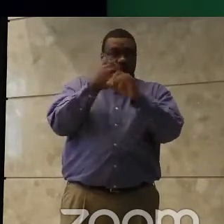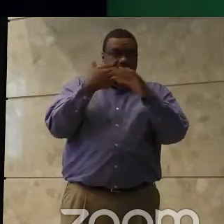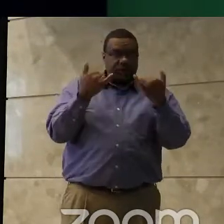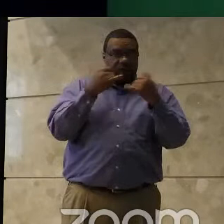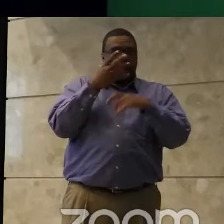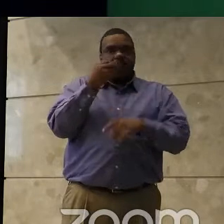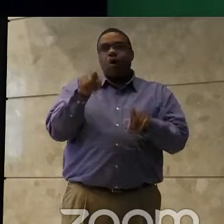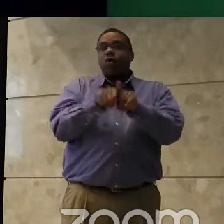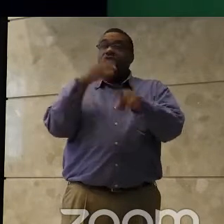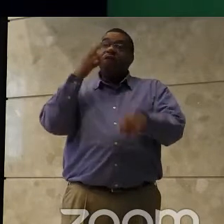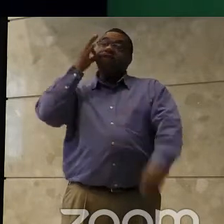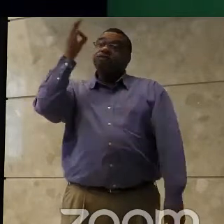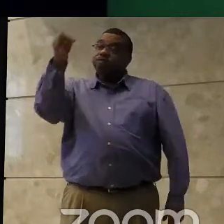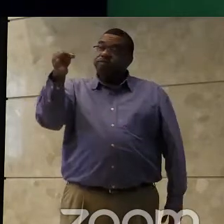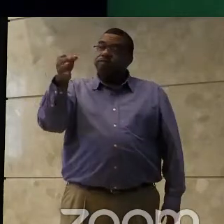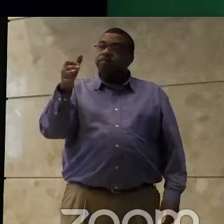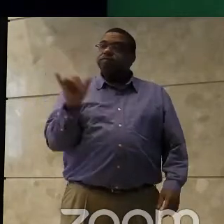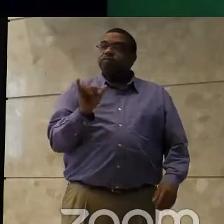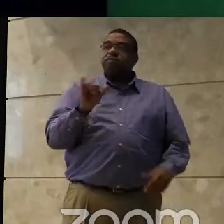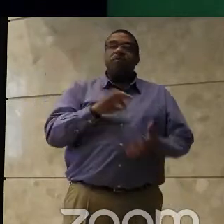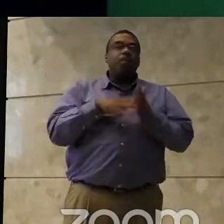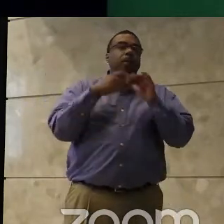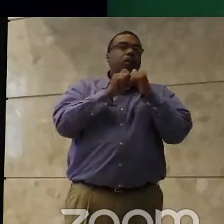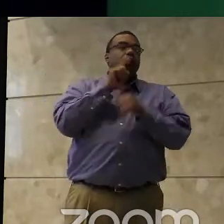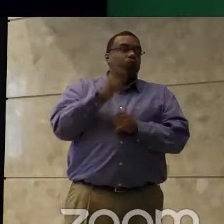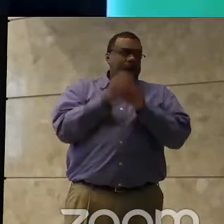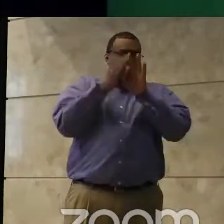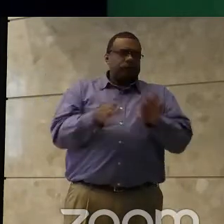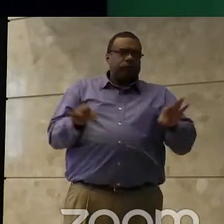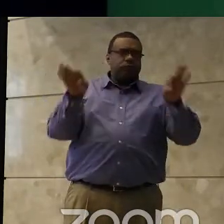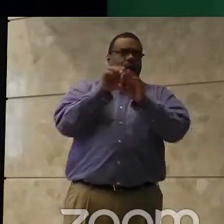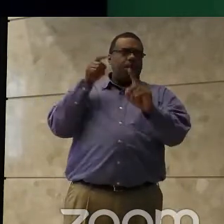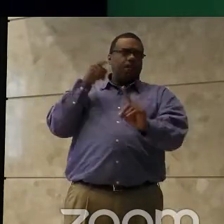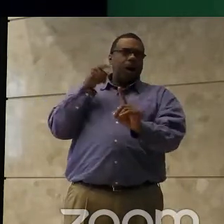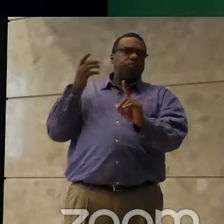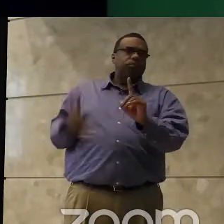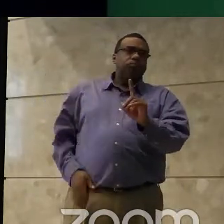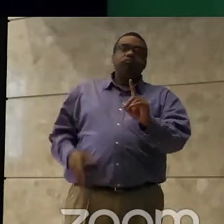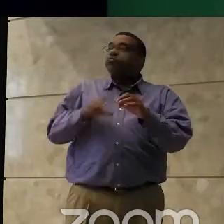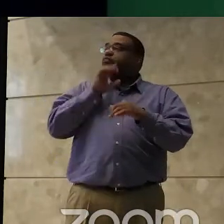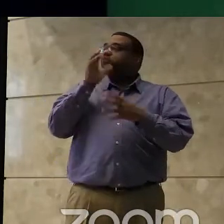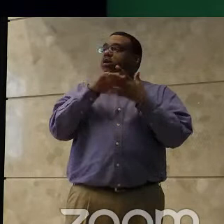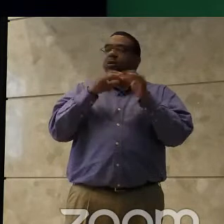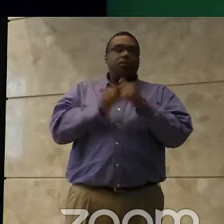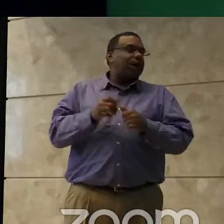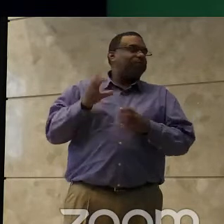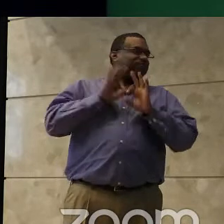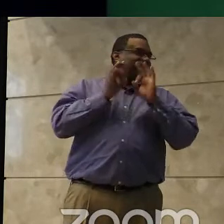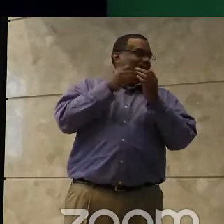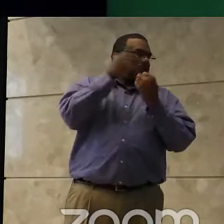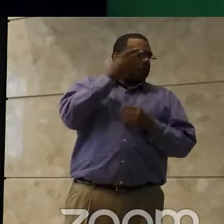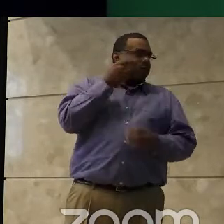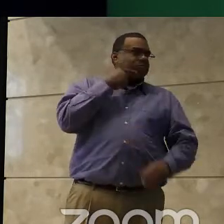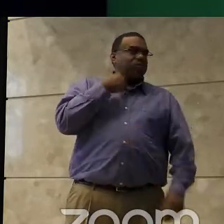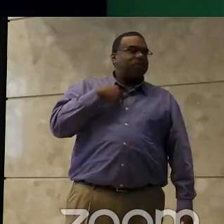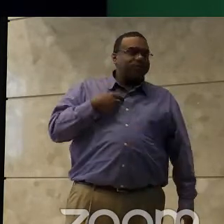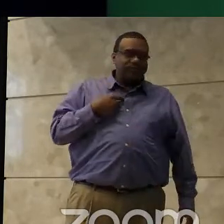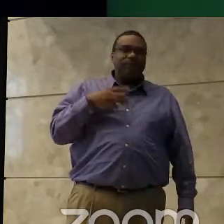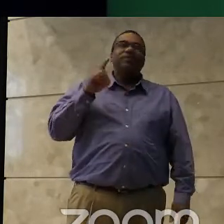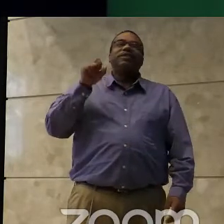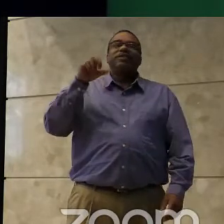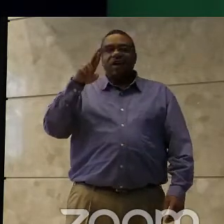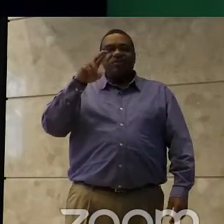we will be in the future. And my essential theme here, my relative who taught, Dr. Stockman, taught